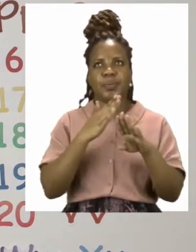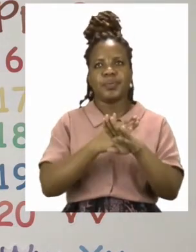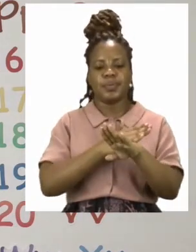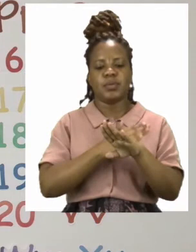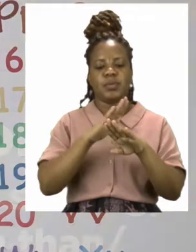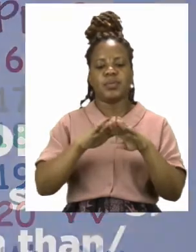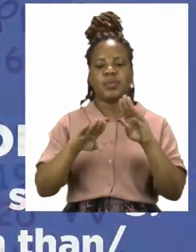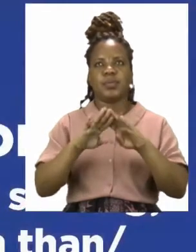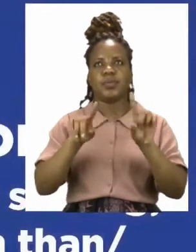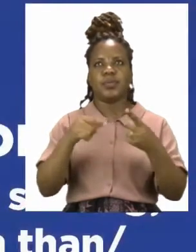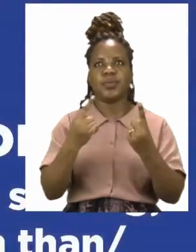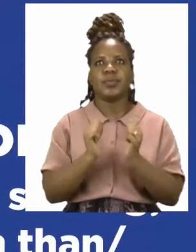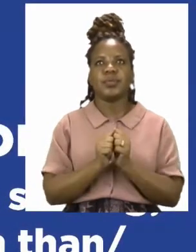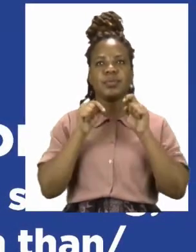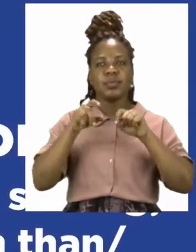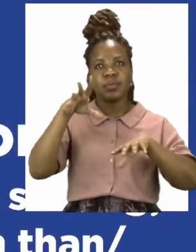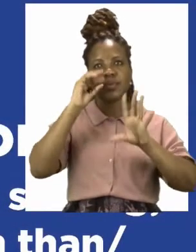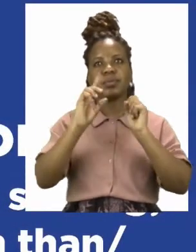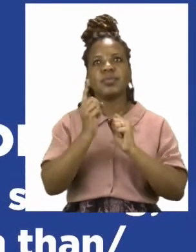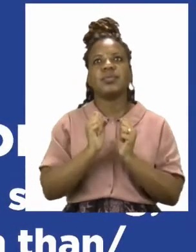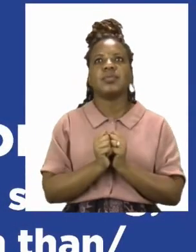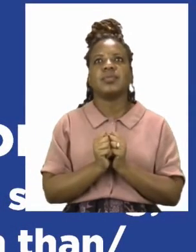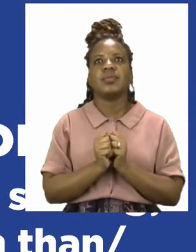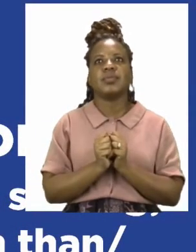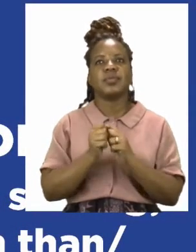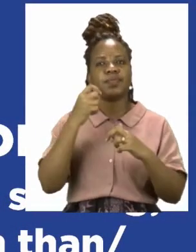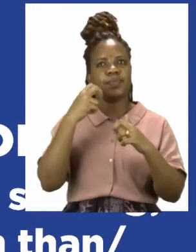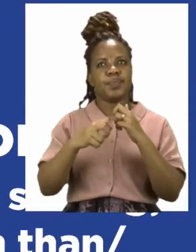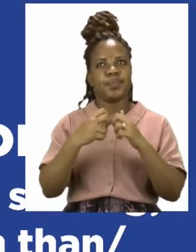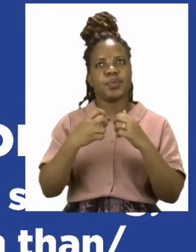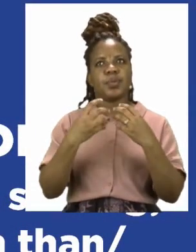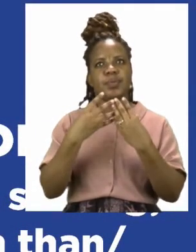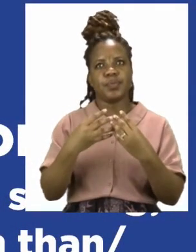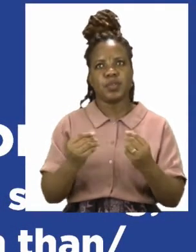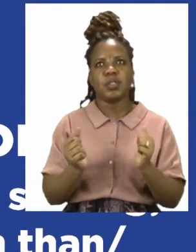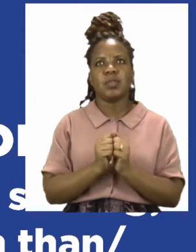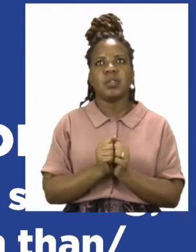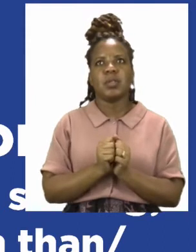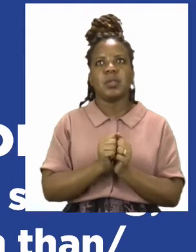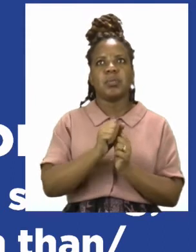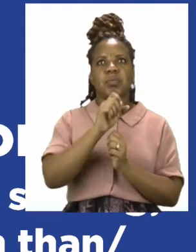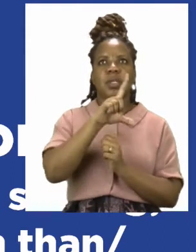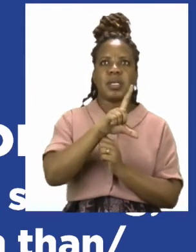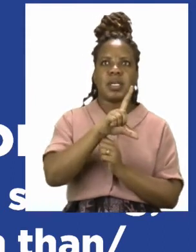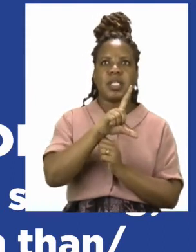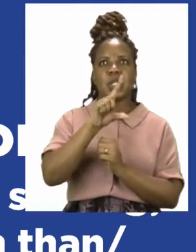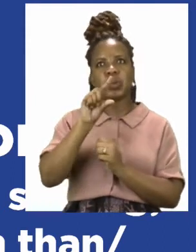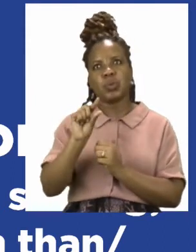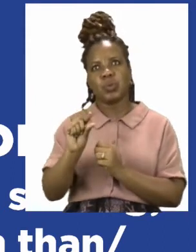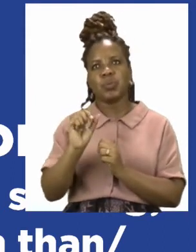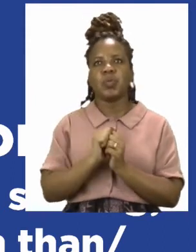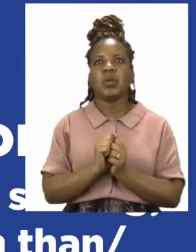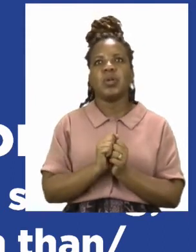Hello everyone and welcome to MyZone Online School. My name is Teacher Mutsa and thank you so much